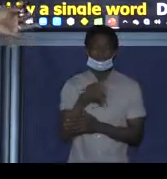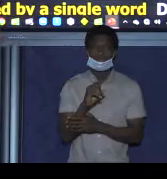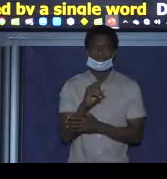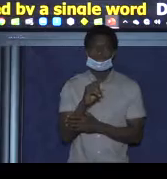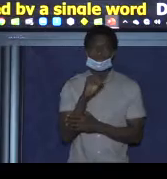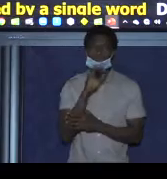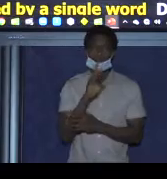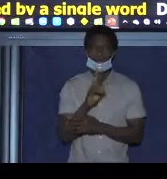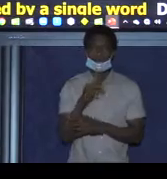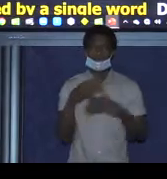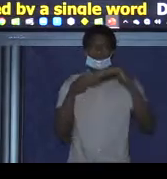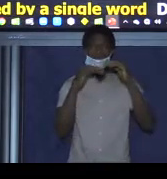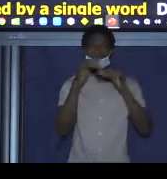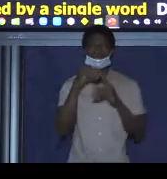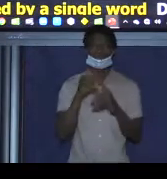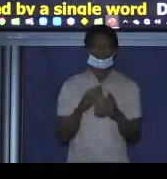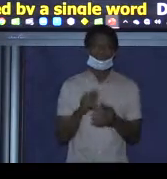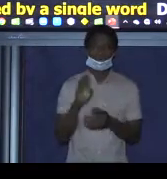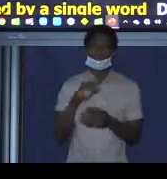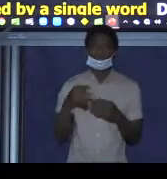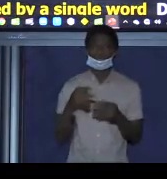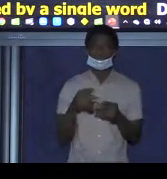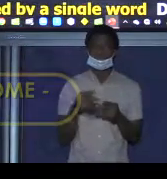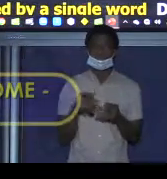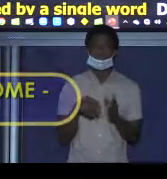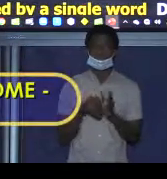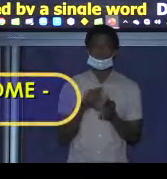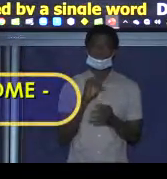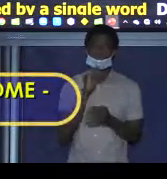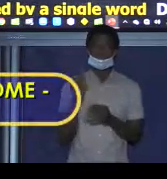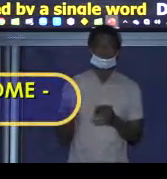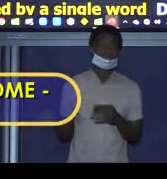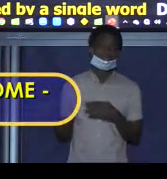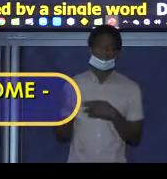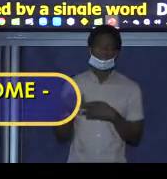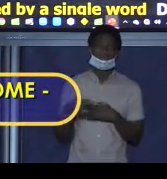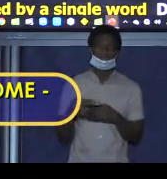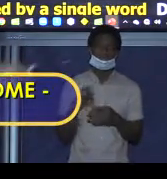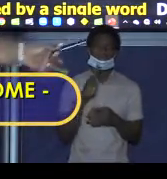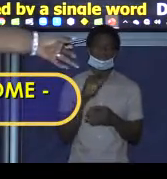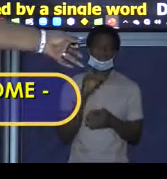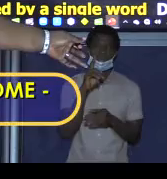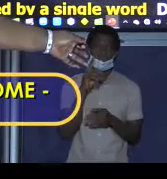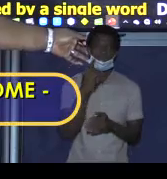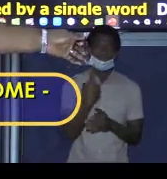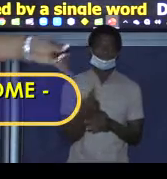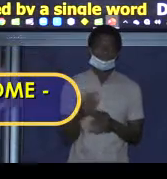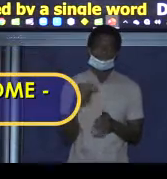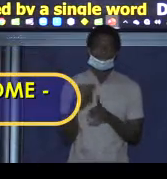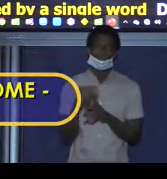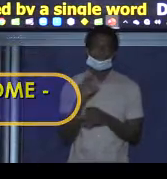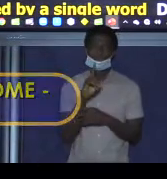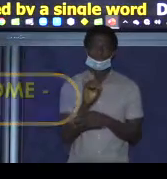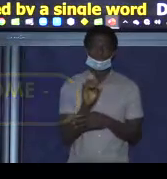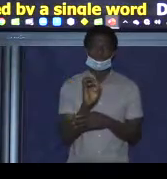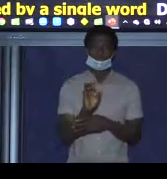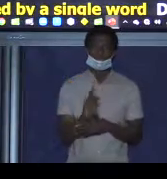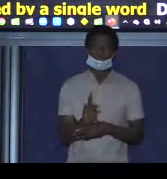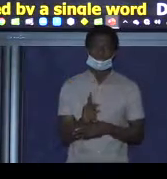ships are built or repaired is replaced by one single word. D-O-C-K.